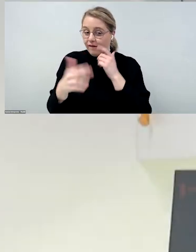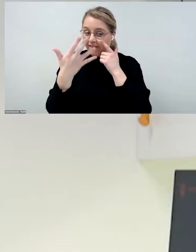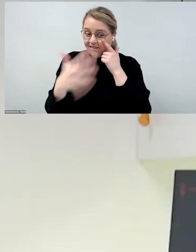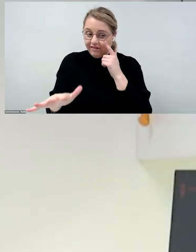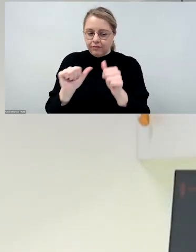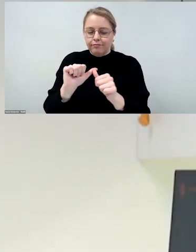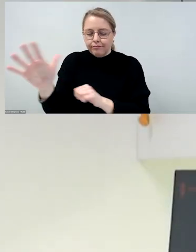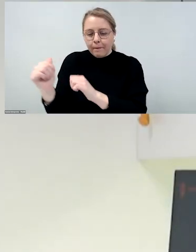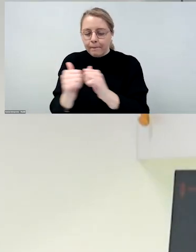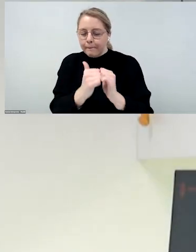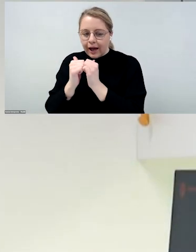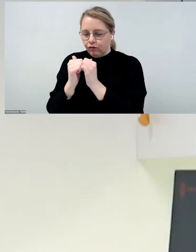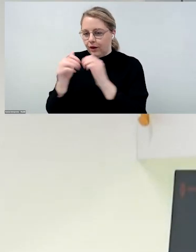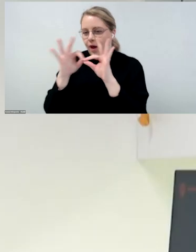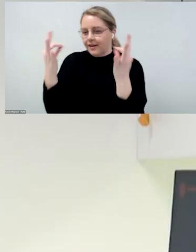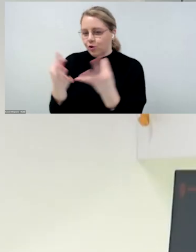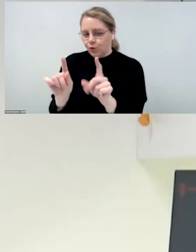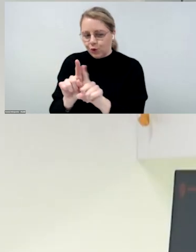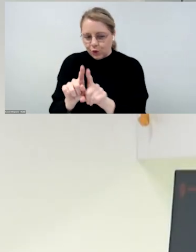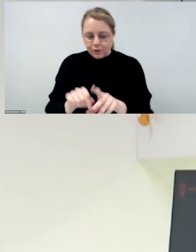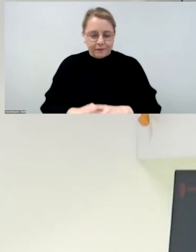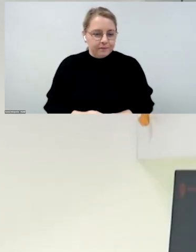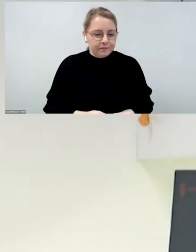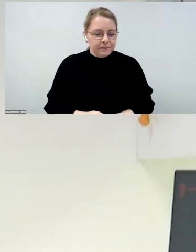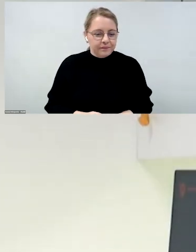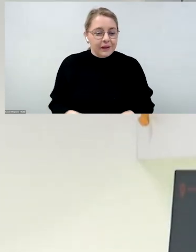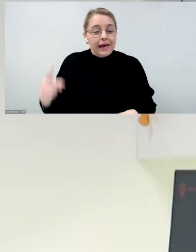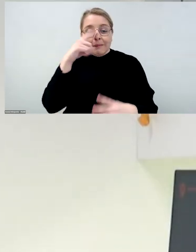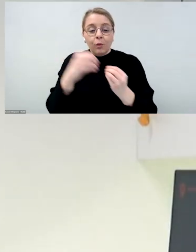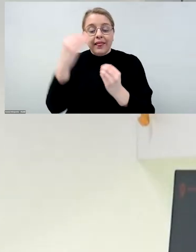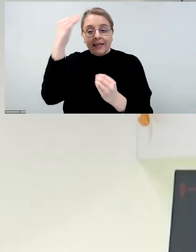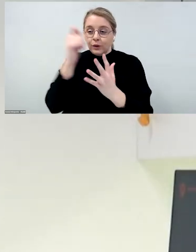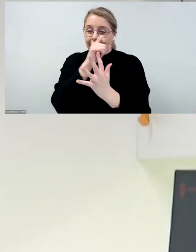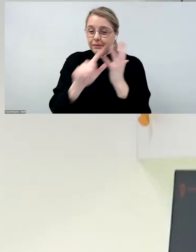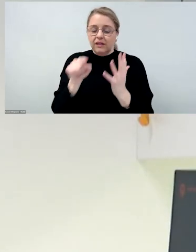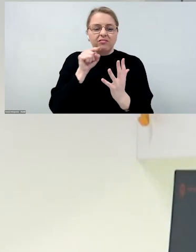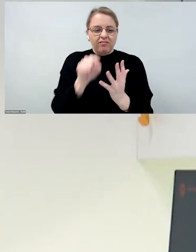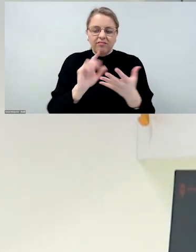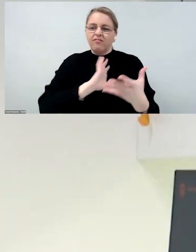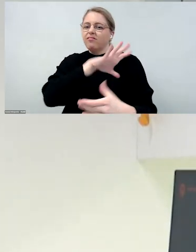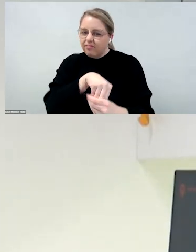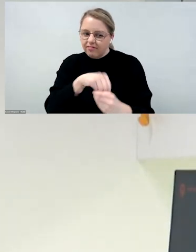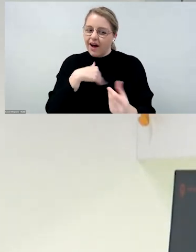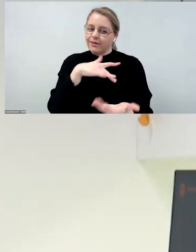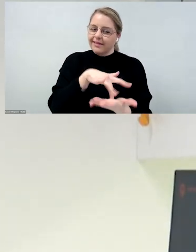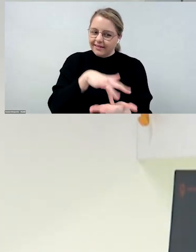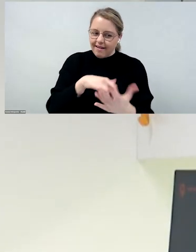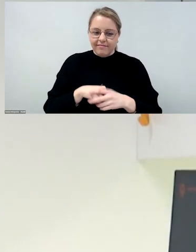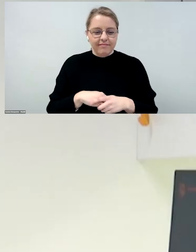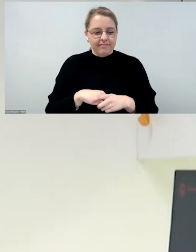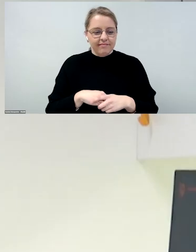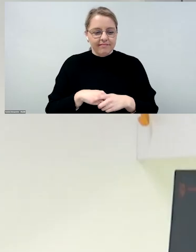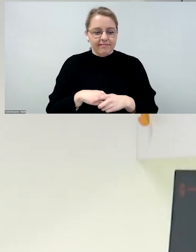organisations. People with intellectual disability are a big part of the centre. People with intellectual disability